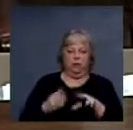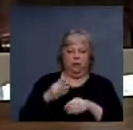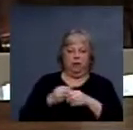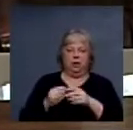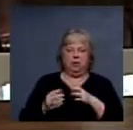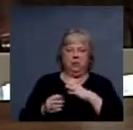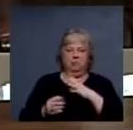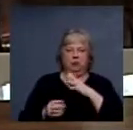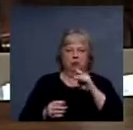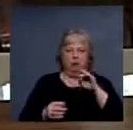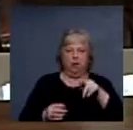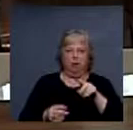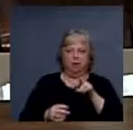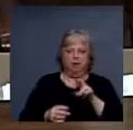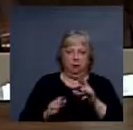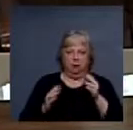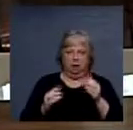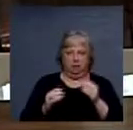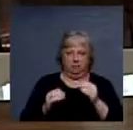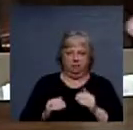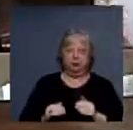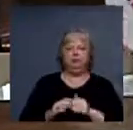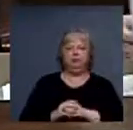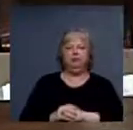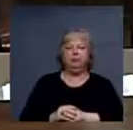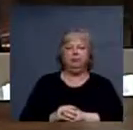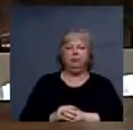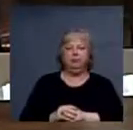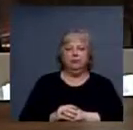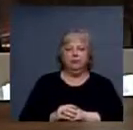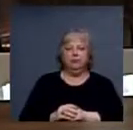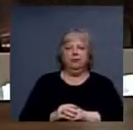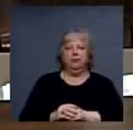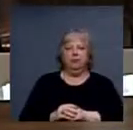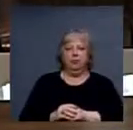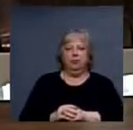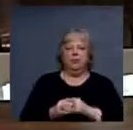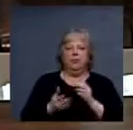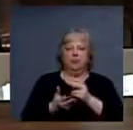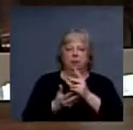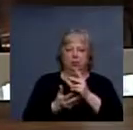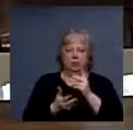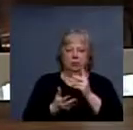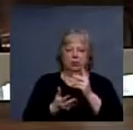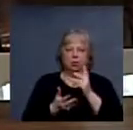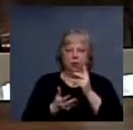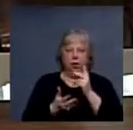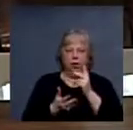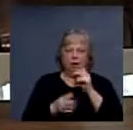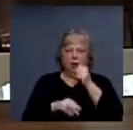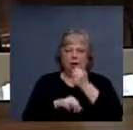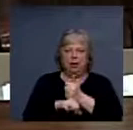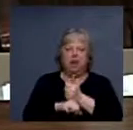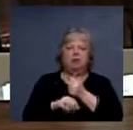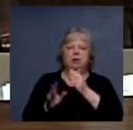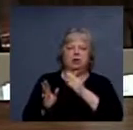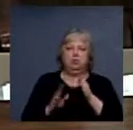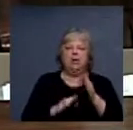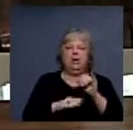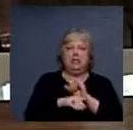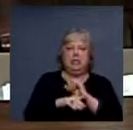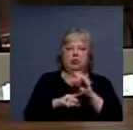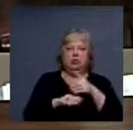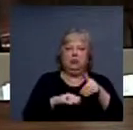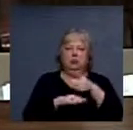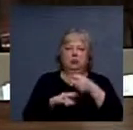official zoning map of the City of Little Rock, Arkansas, and for other purposes. An ordinance to approve a planned zoning development and establish a planned industrial district